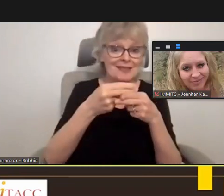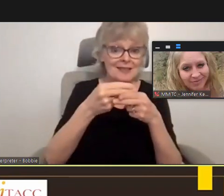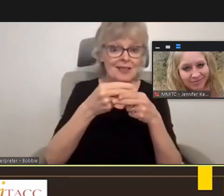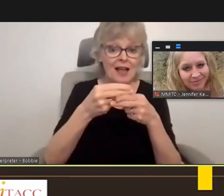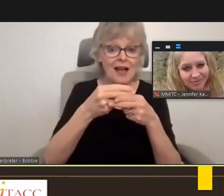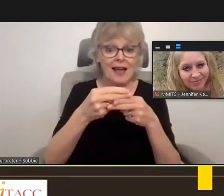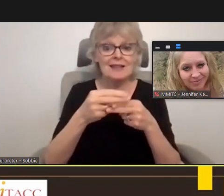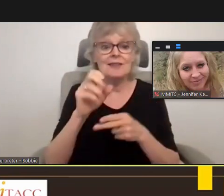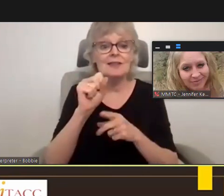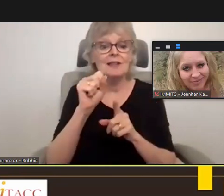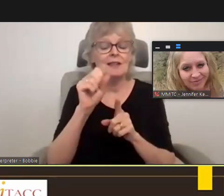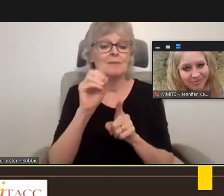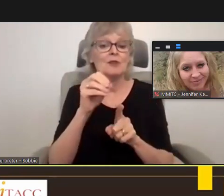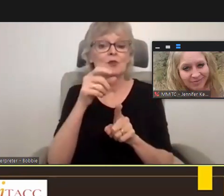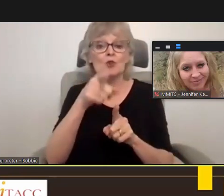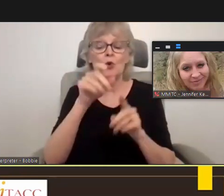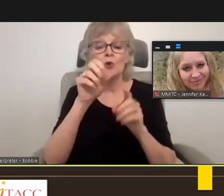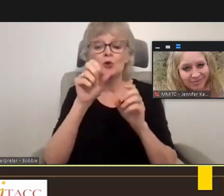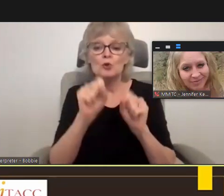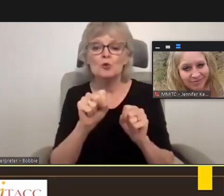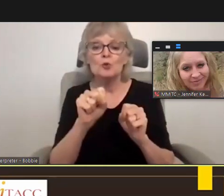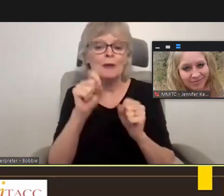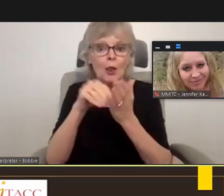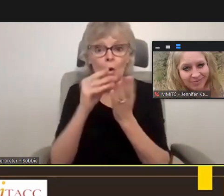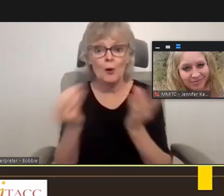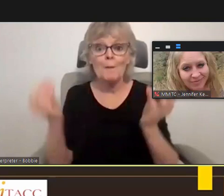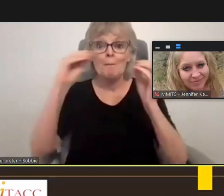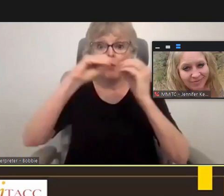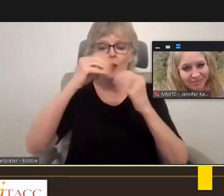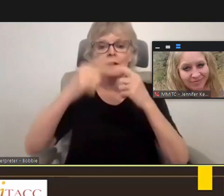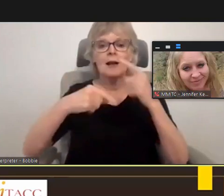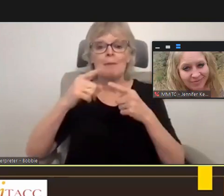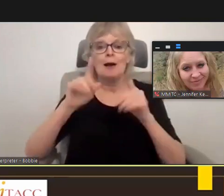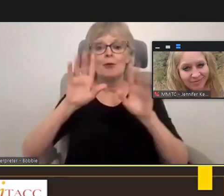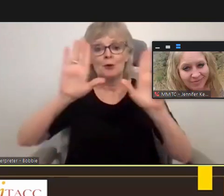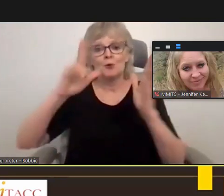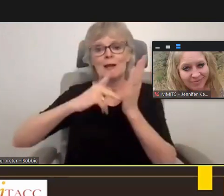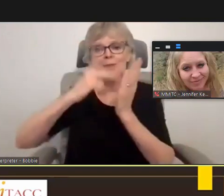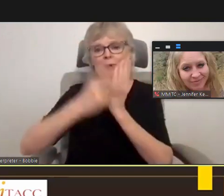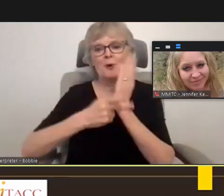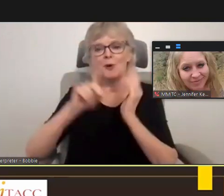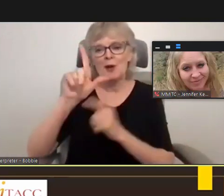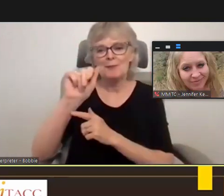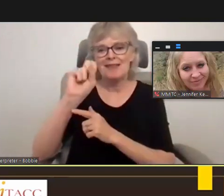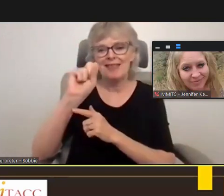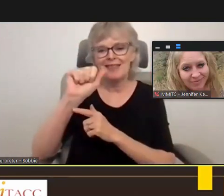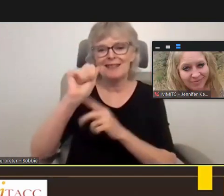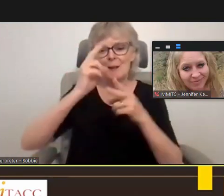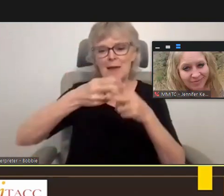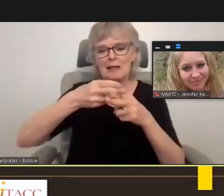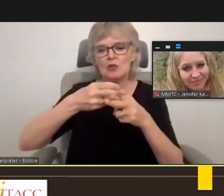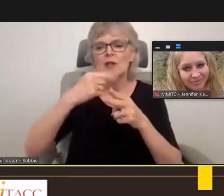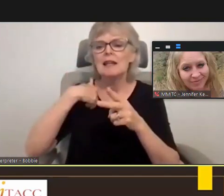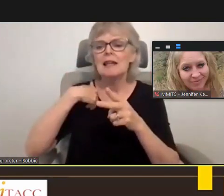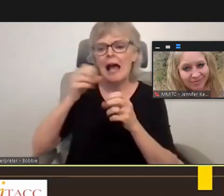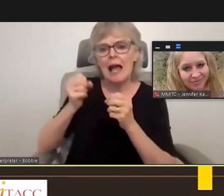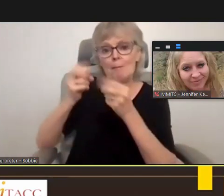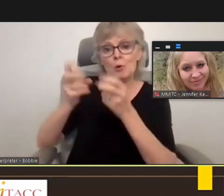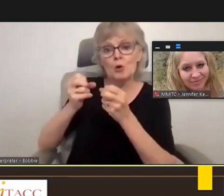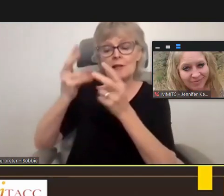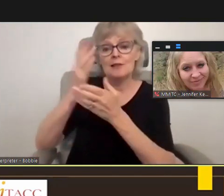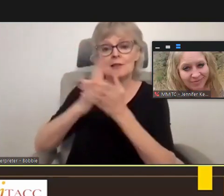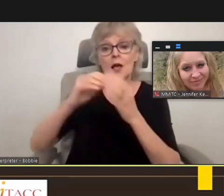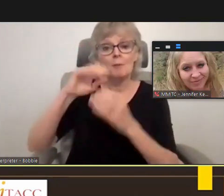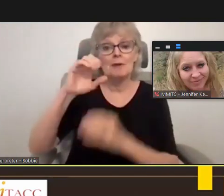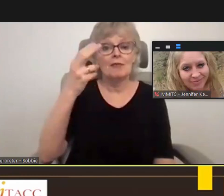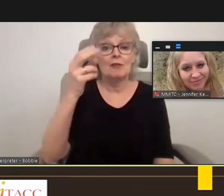so that you can look up and learn even more about the great programs that Lisa brought up. I did put some of them in the chat box for